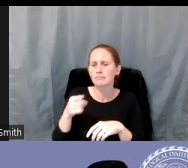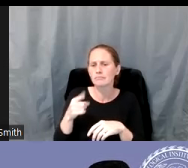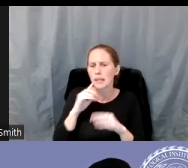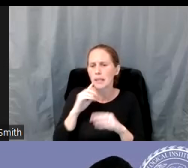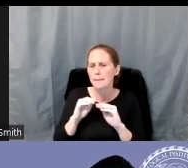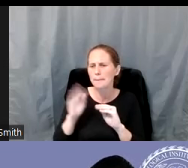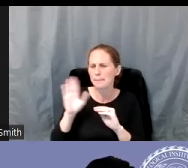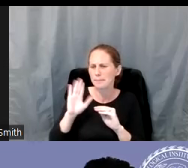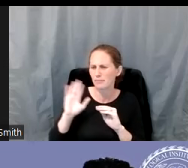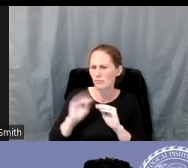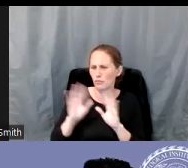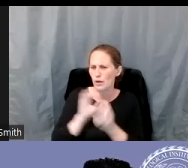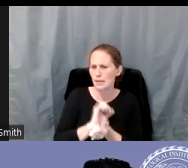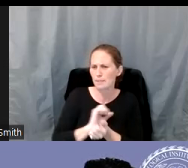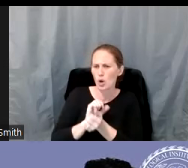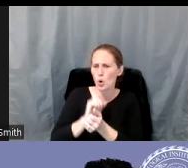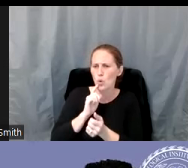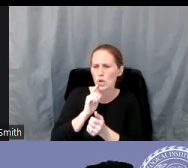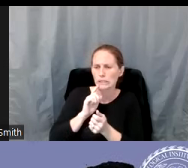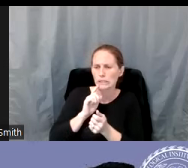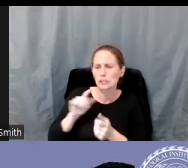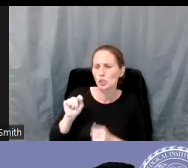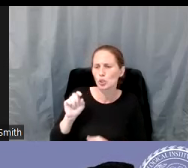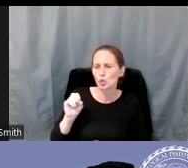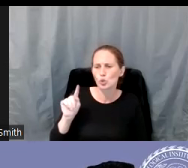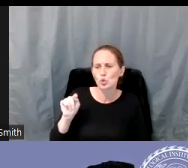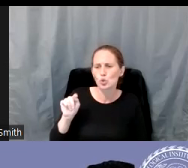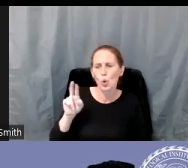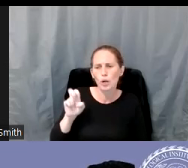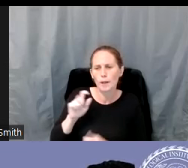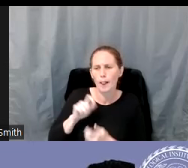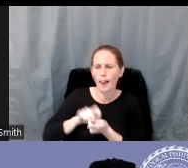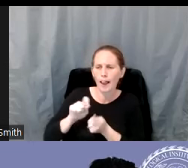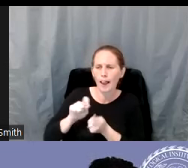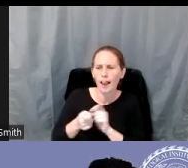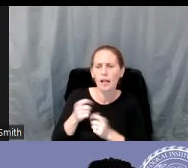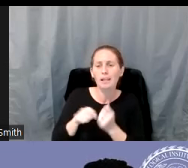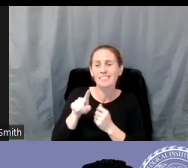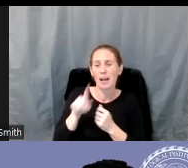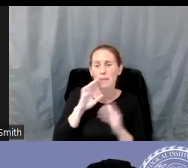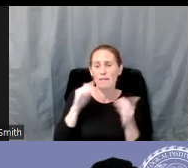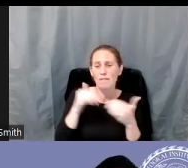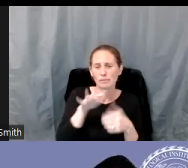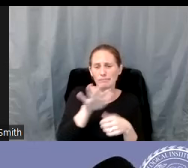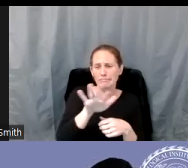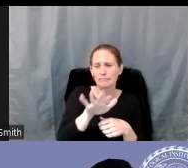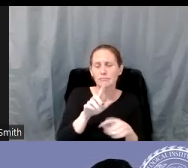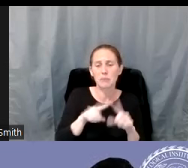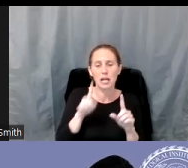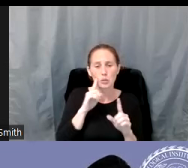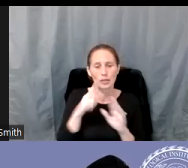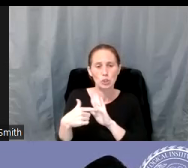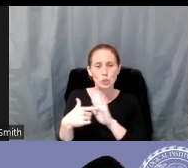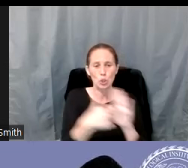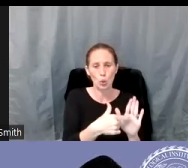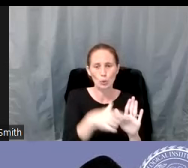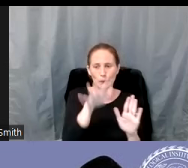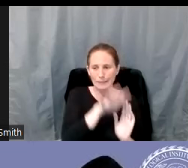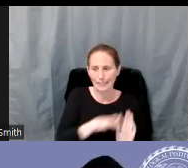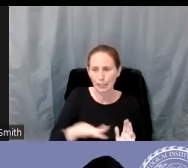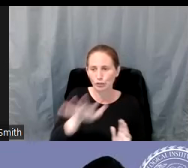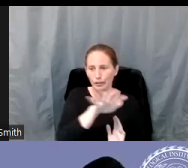where enslaved people were tortured. There was a cemetery that I'm going to focus on is right about here, but I just want to bring you the site